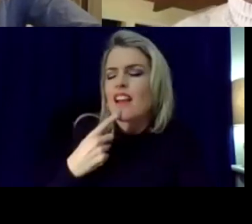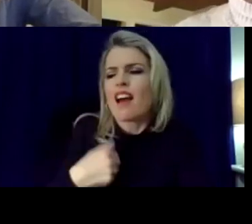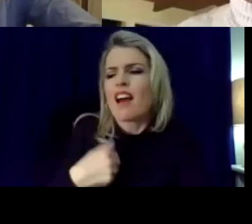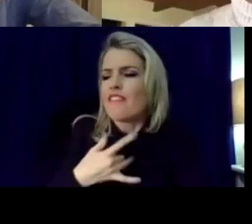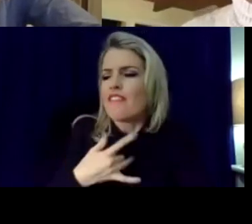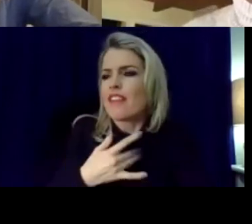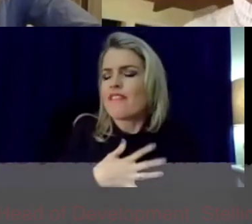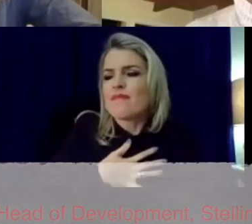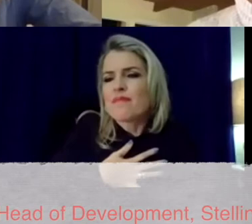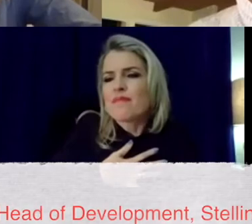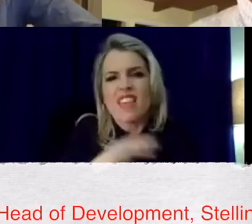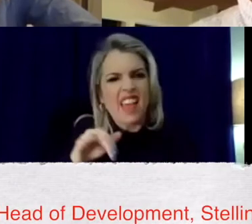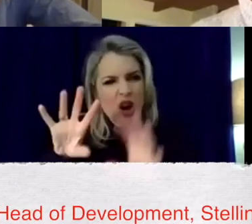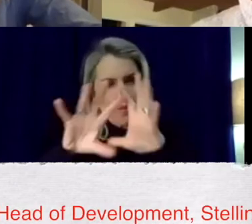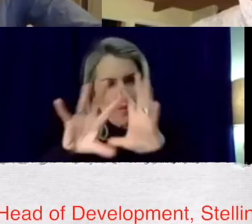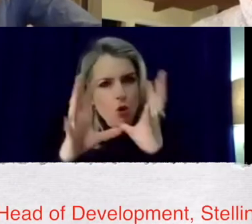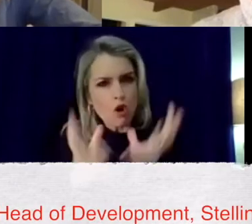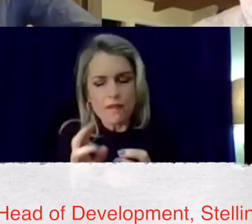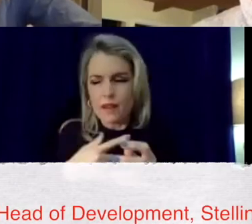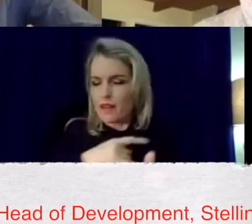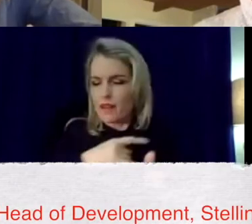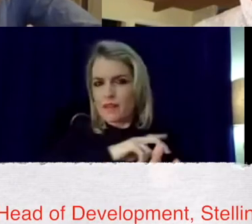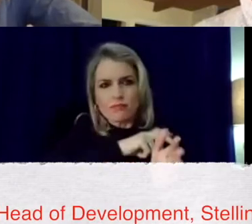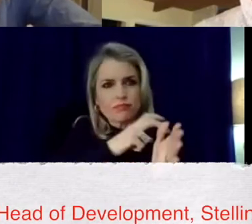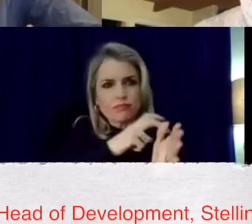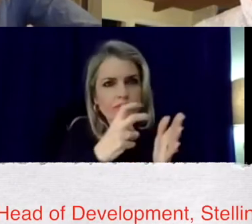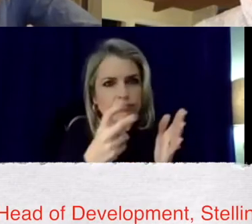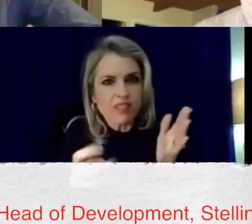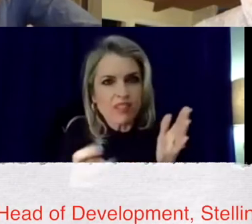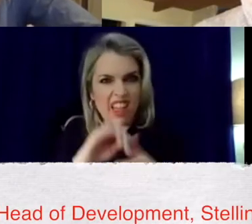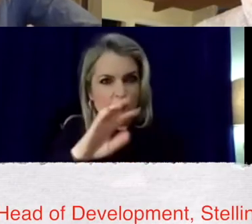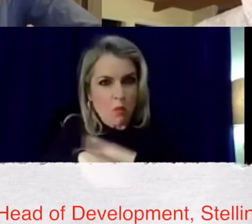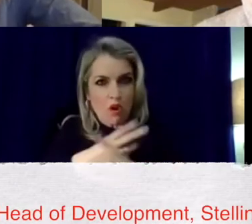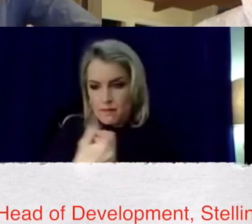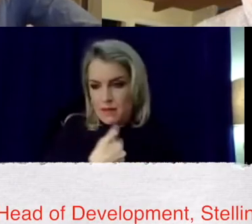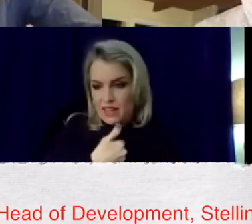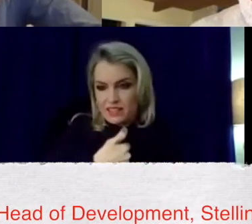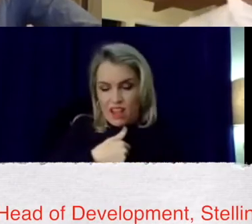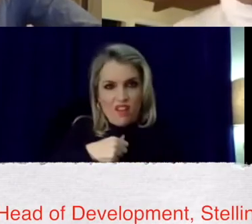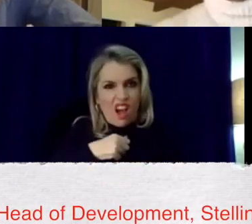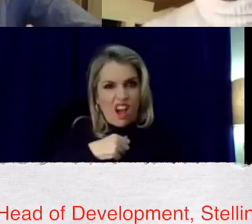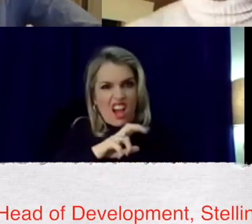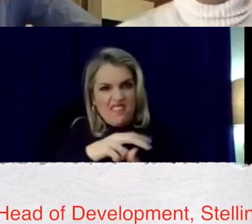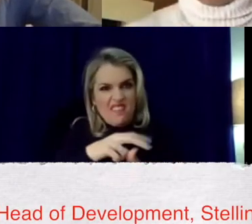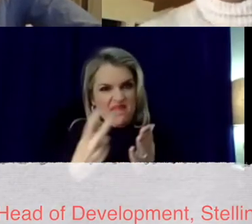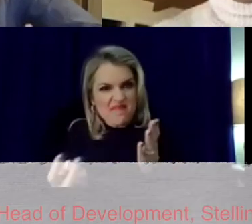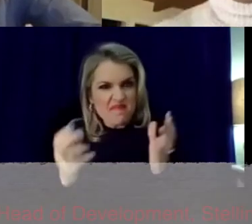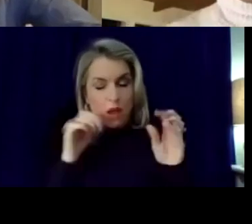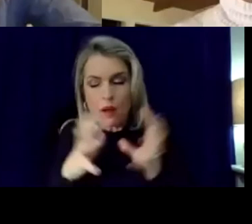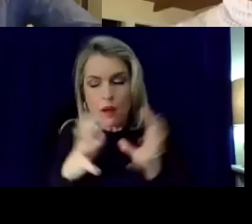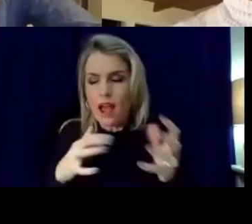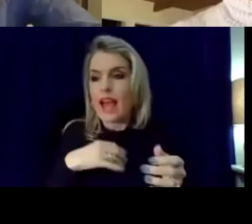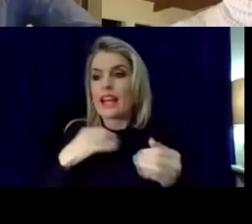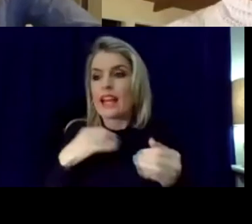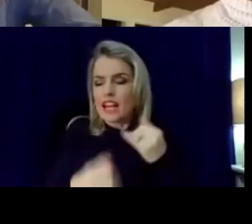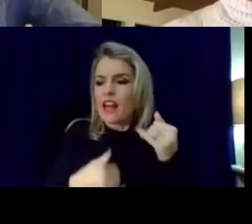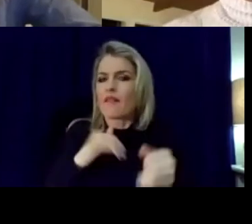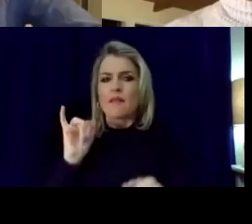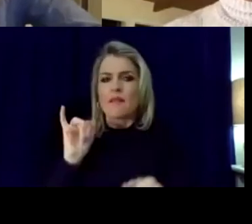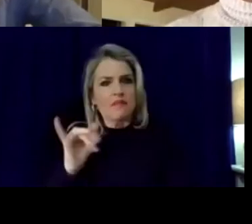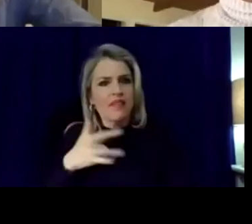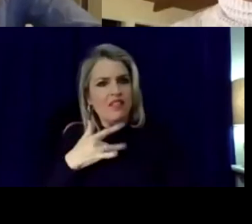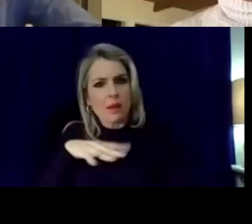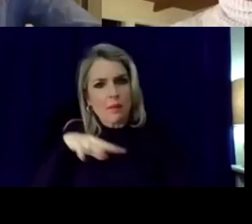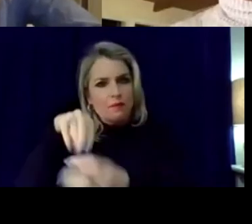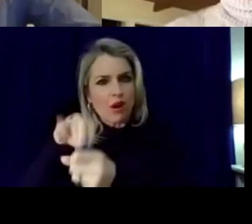such an immersive world. You know, it really brought me in. It's not a world I've spent a lot of time in. And I felt like by the end of it, I was like, oh, I kind of feel like